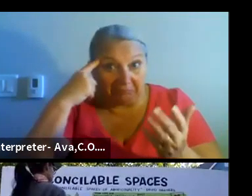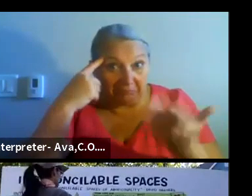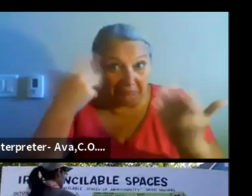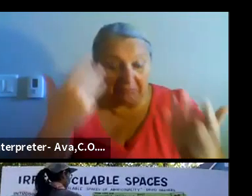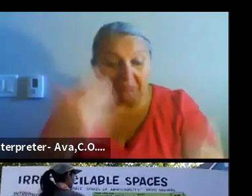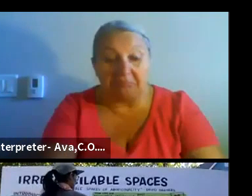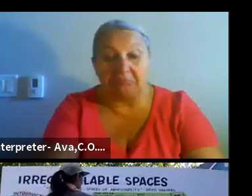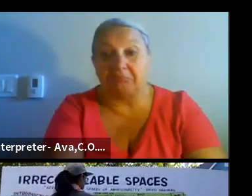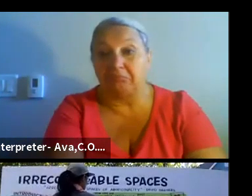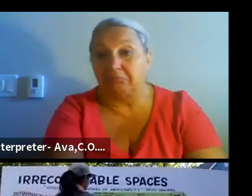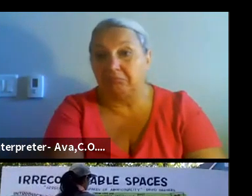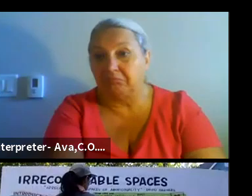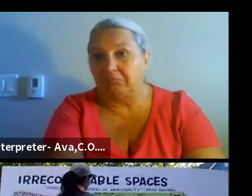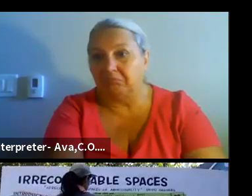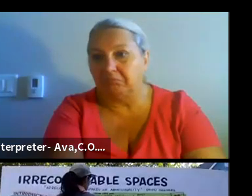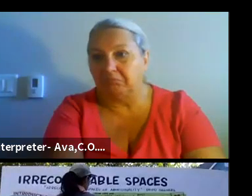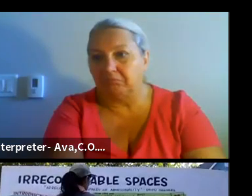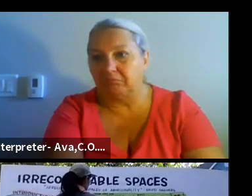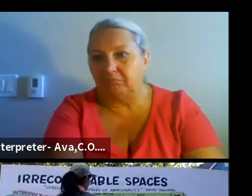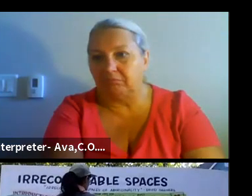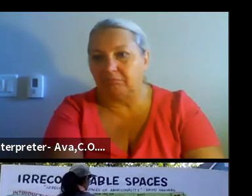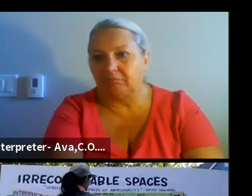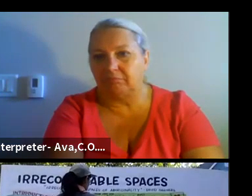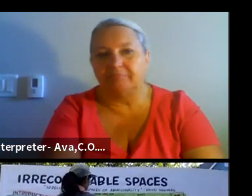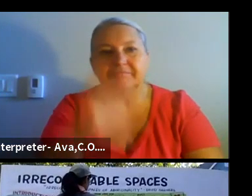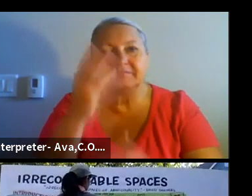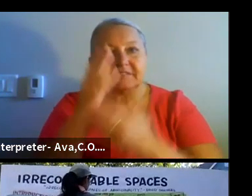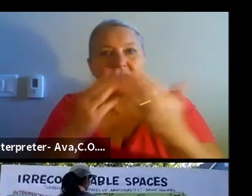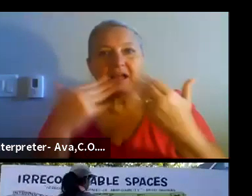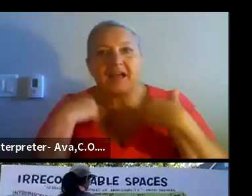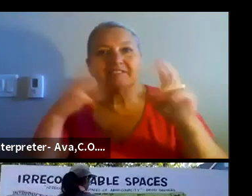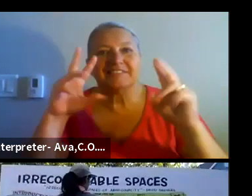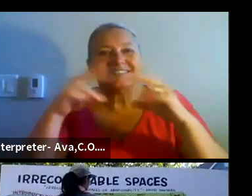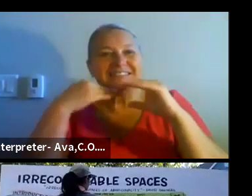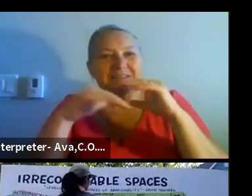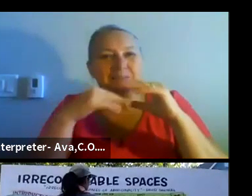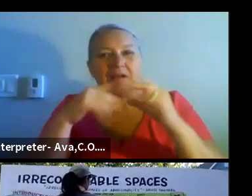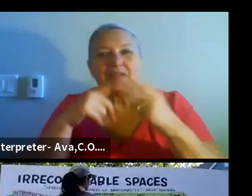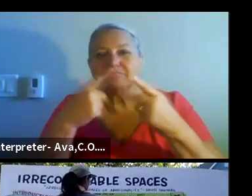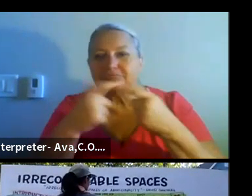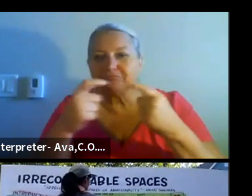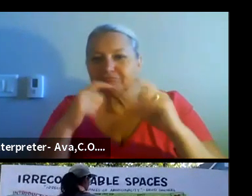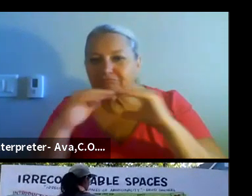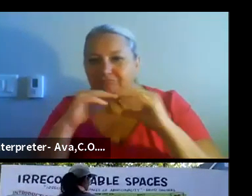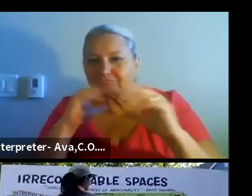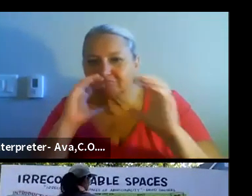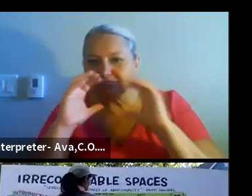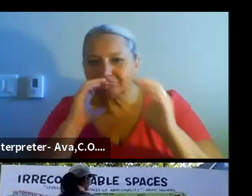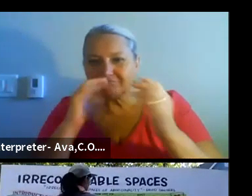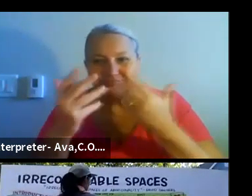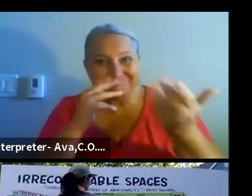there are email, etc. So there will be people